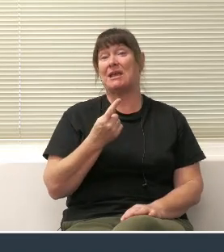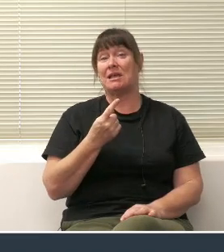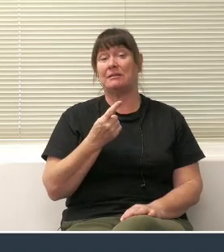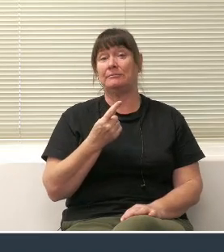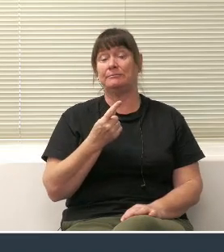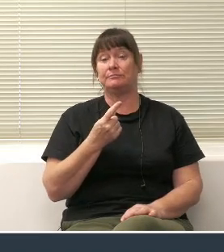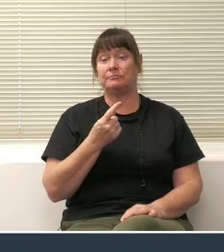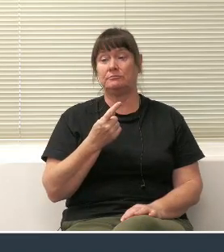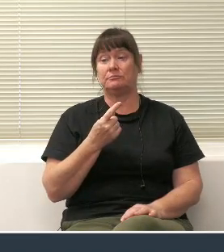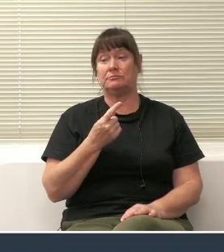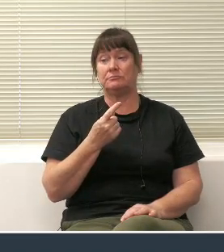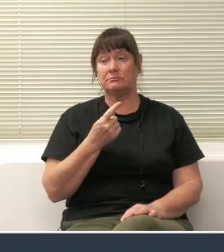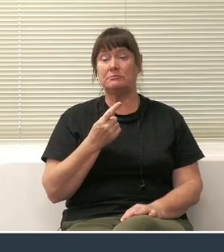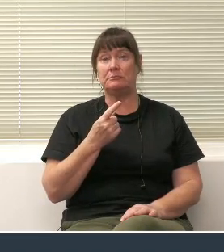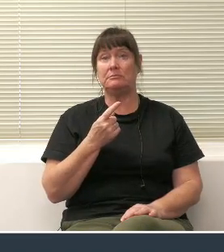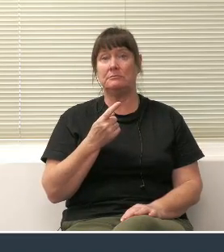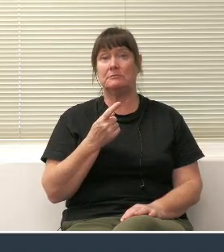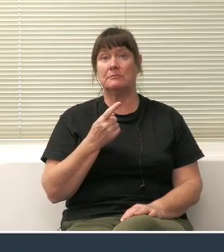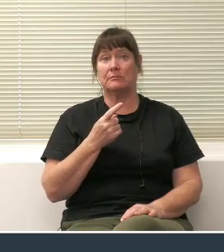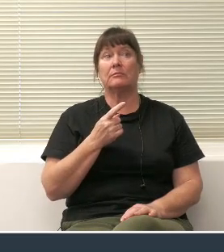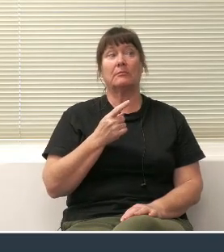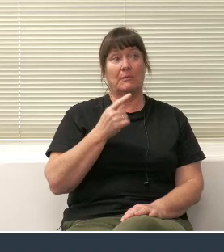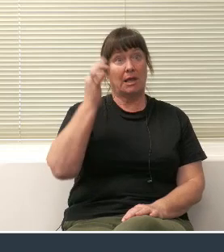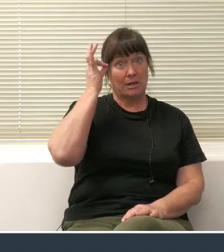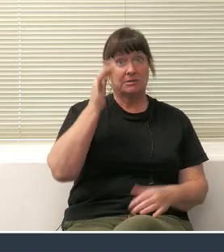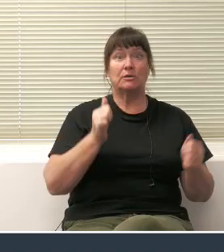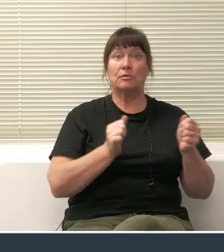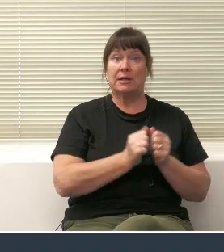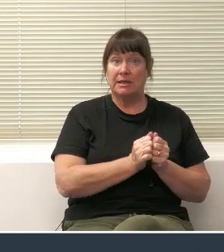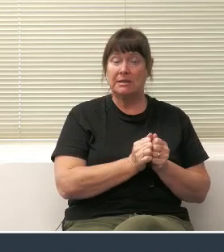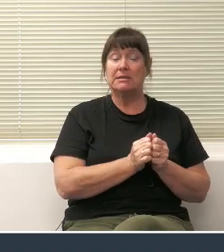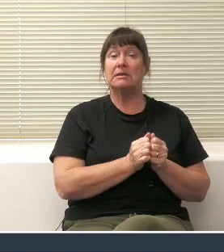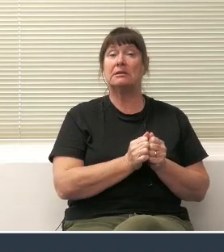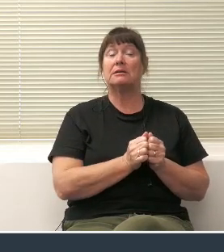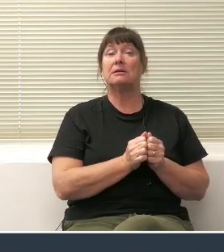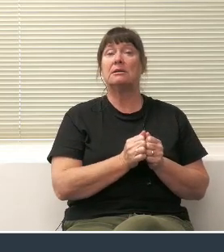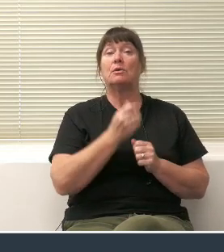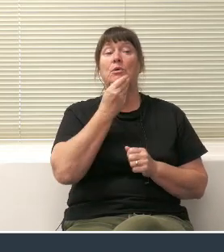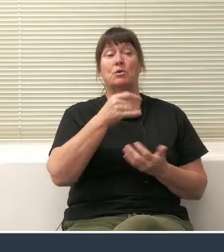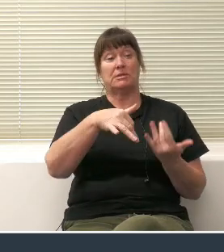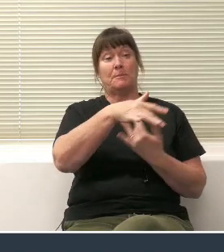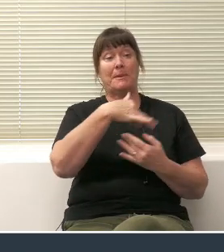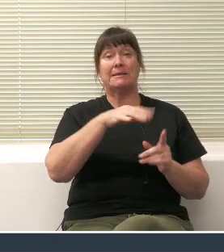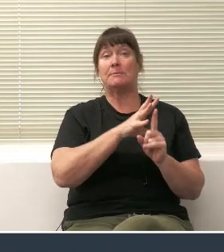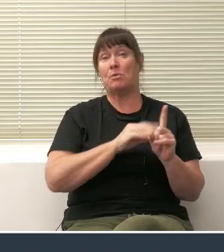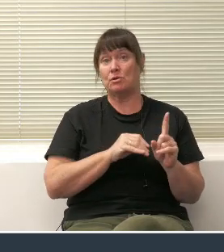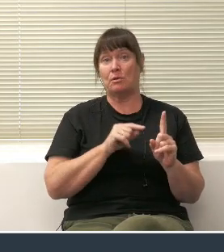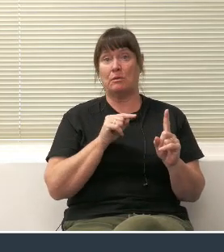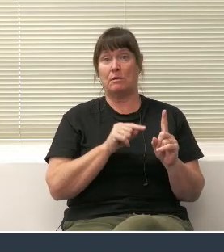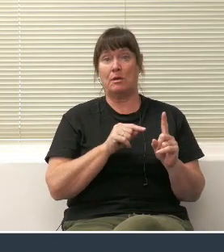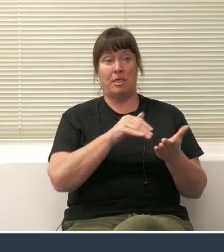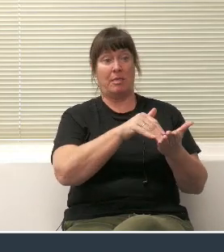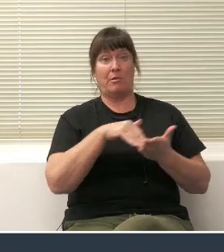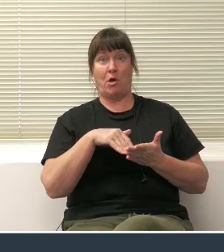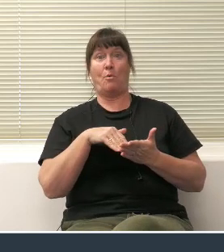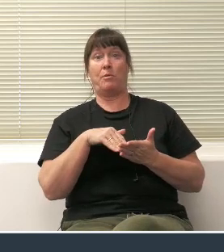we did choose that, and Council agreed that we used the mixed model that will help